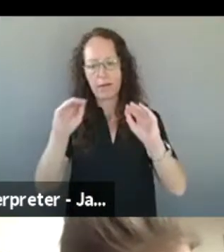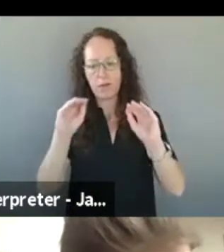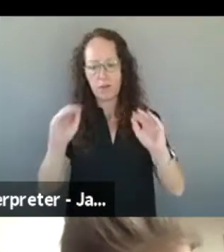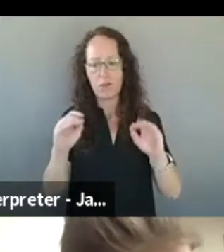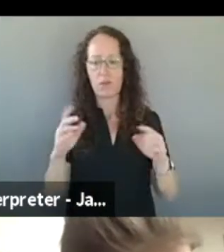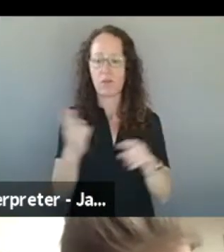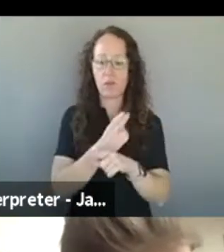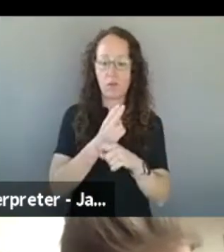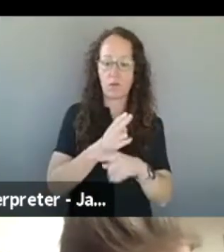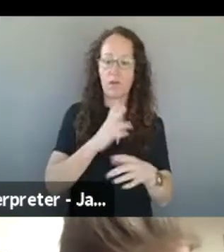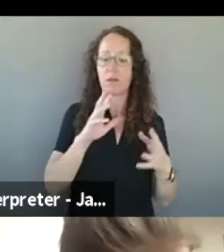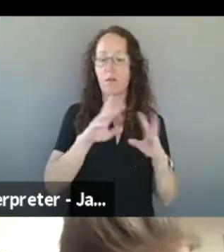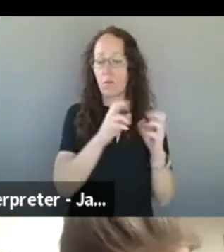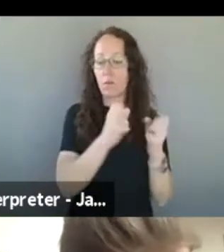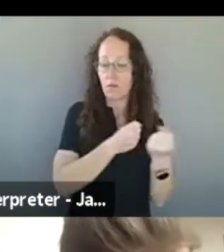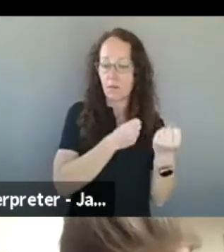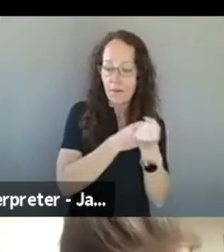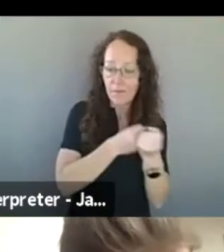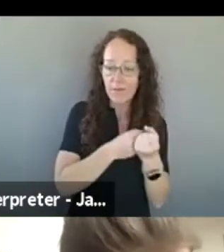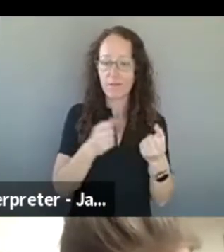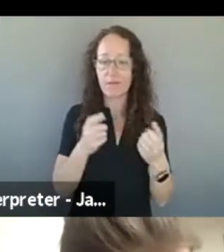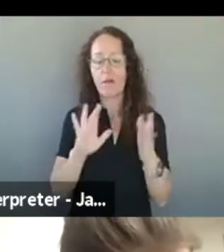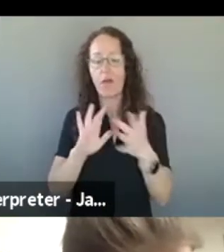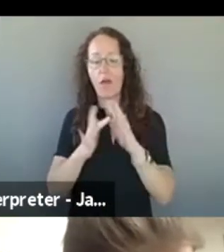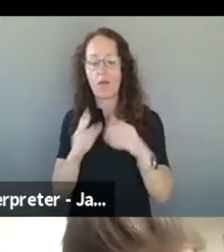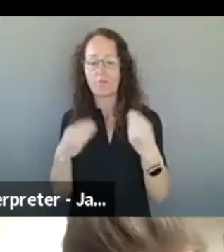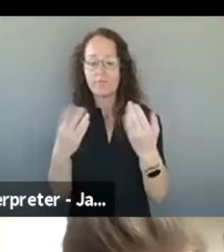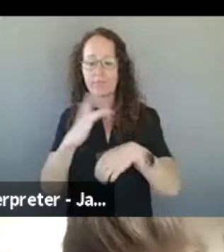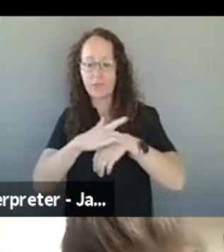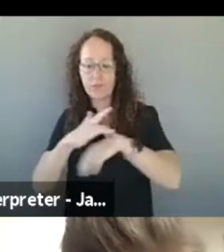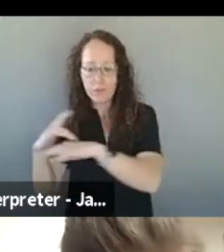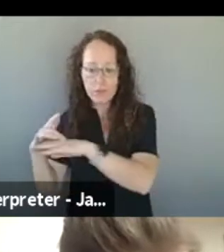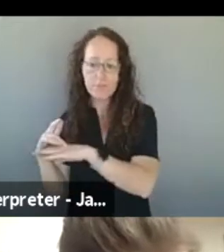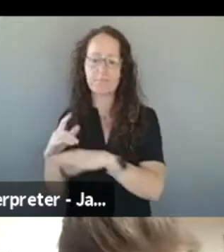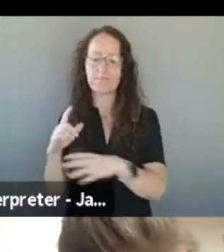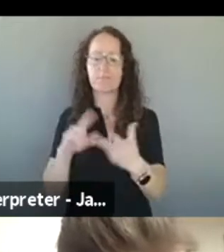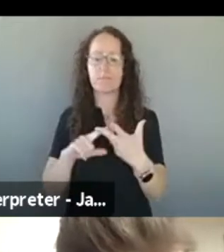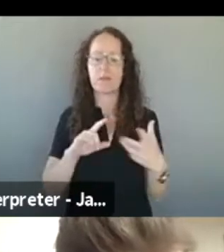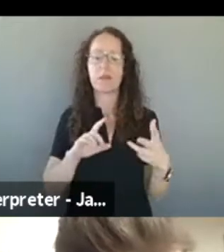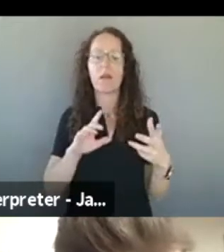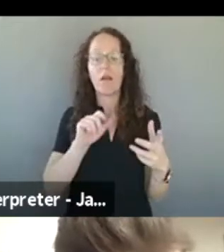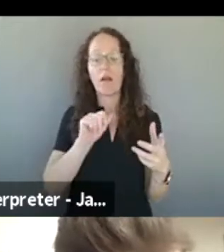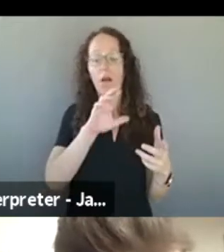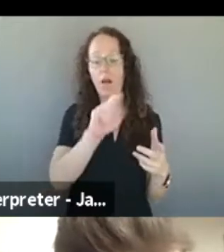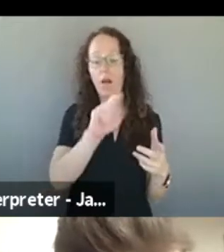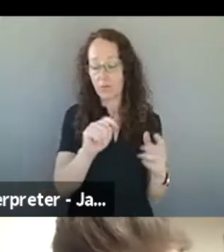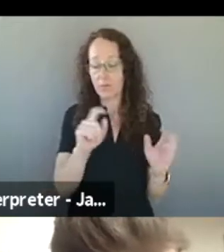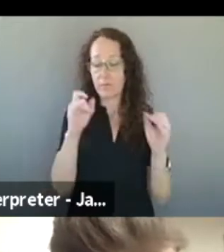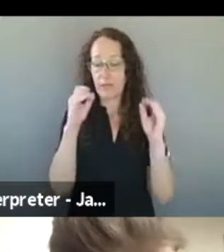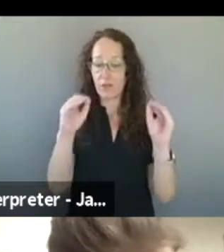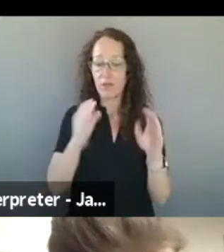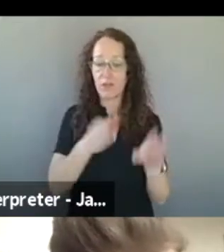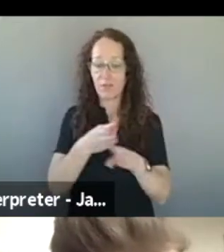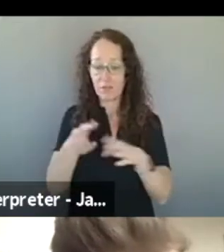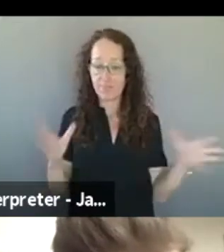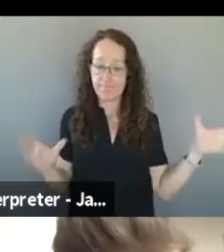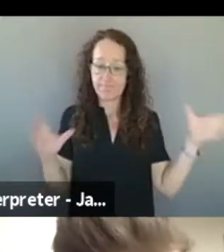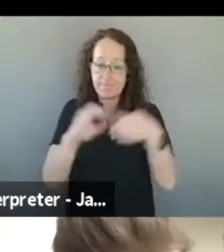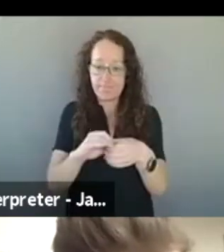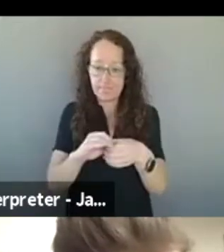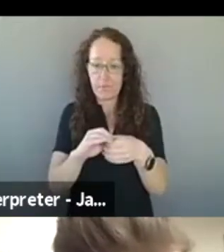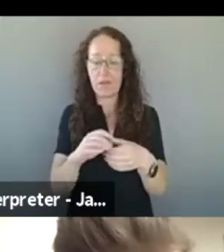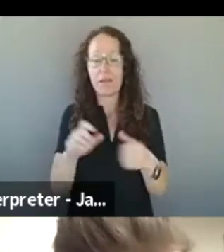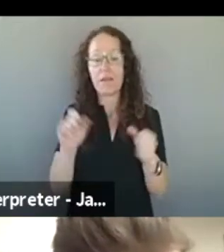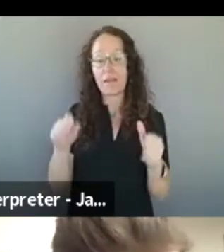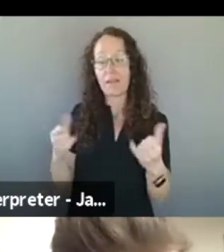arts education field. Although we are currently meeting via an online platform, the Roundtable would like to acknowledge that we work